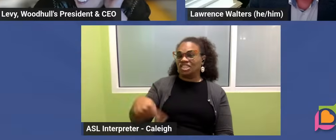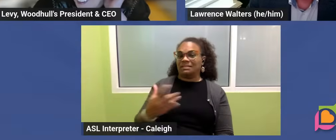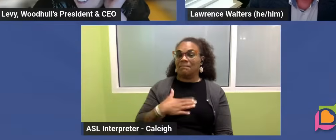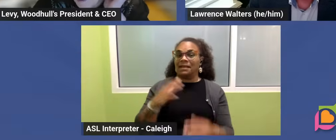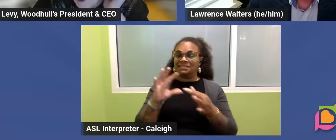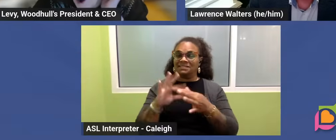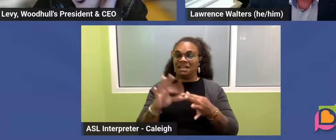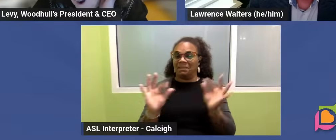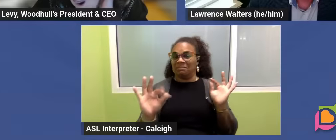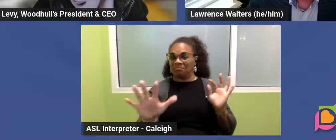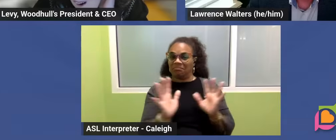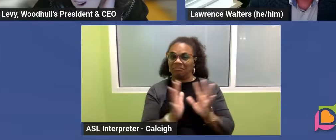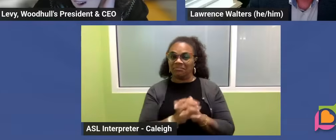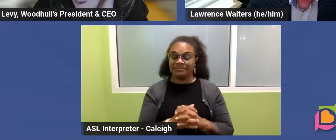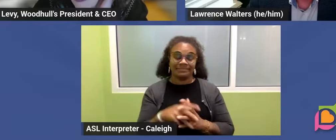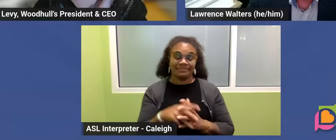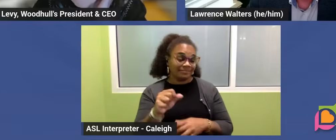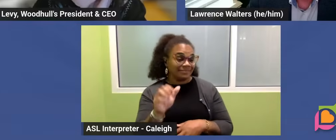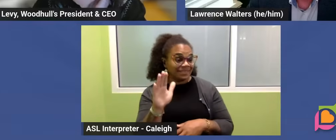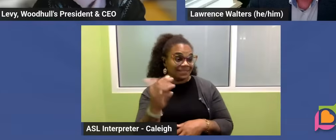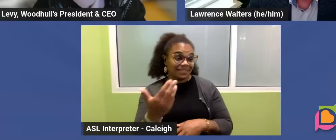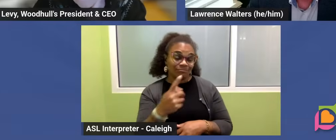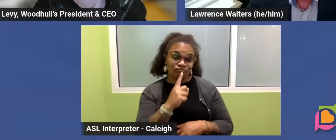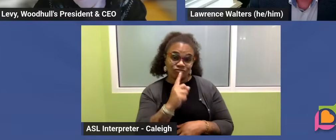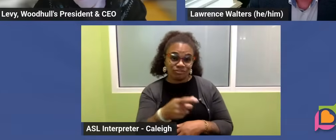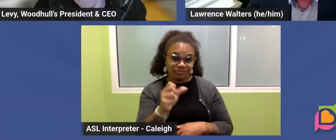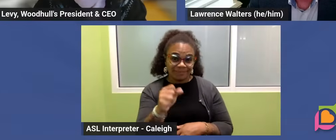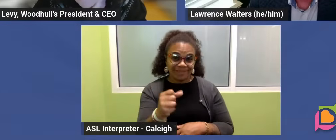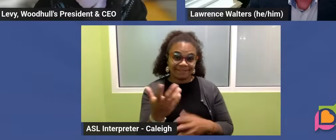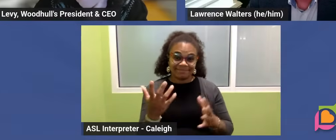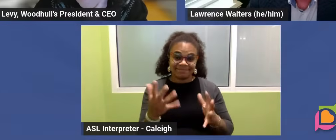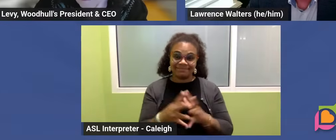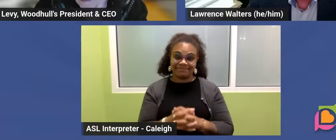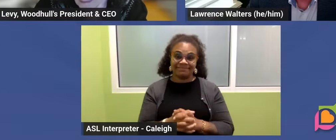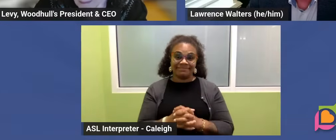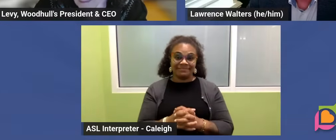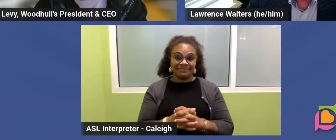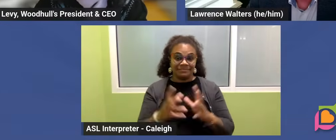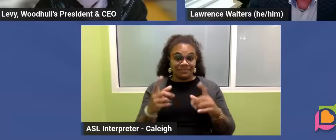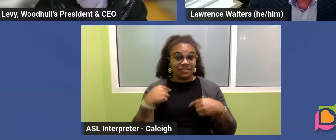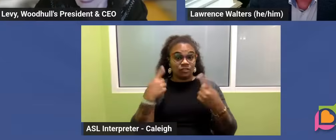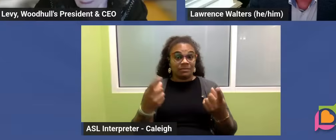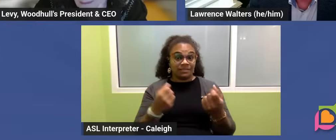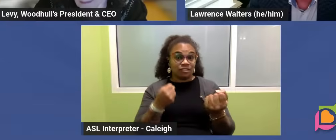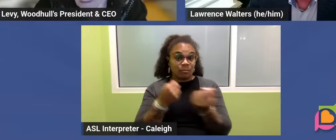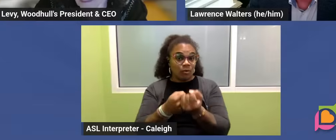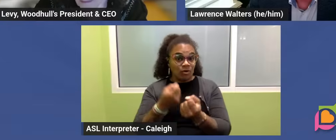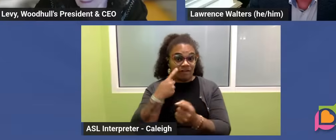Well, it seems to be the case. I mean, that there has been support for these laws